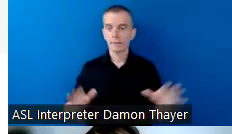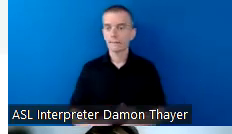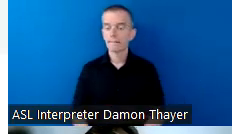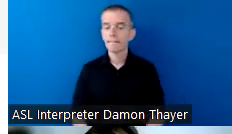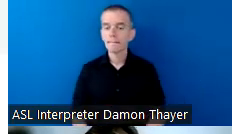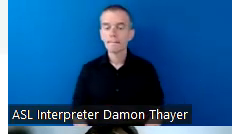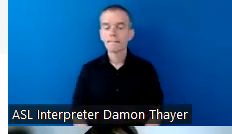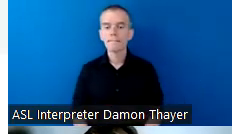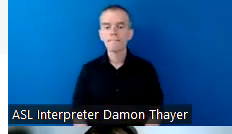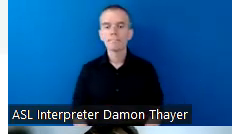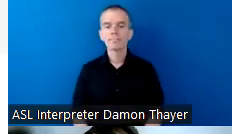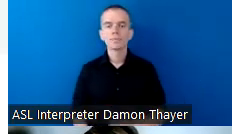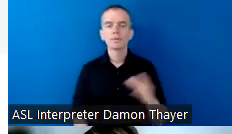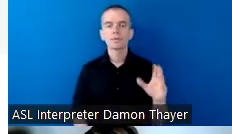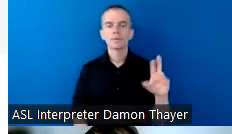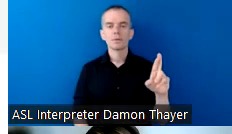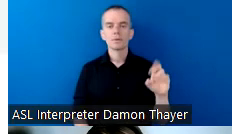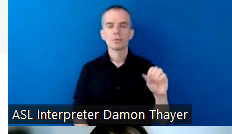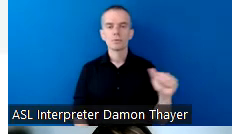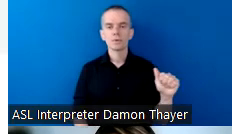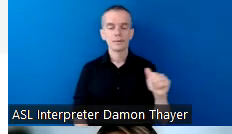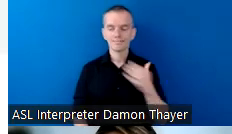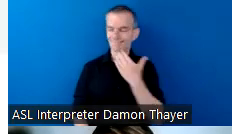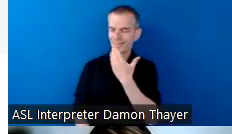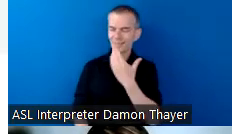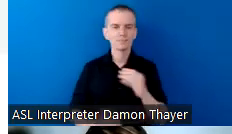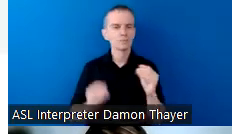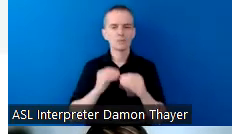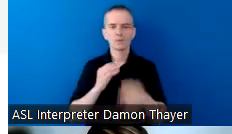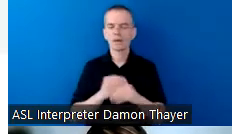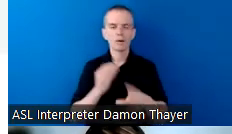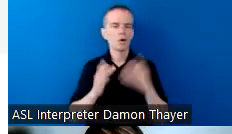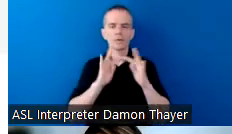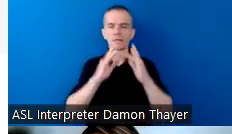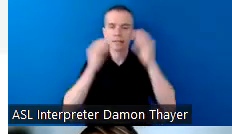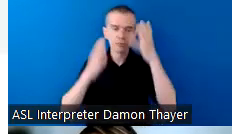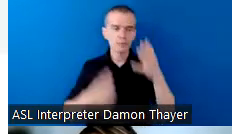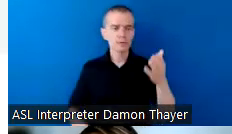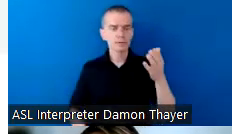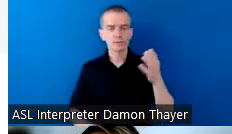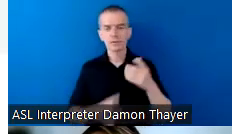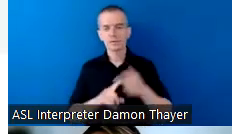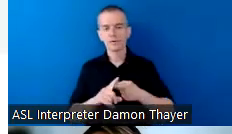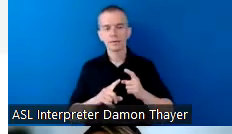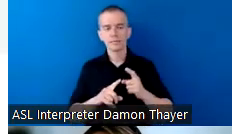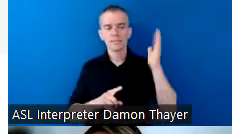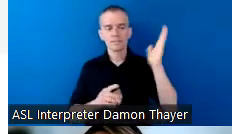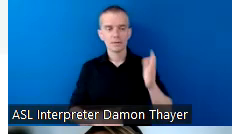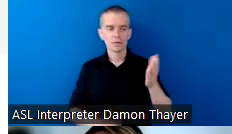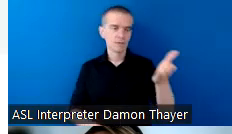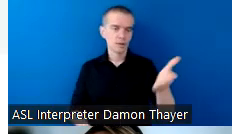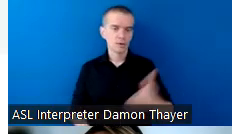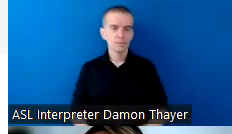All right, thank you, Alma. I don't have anything else to add. All contact information from our speakers is available